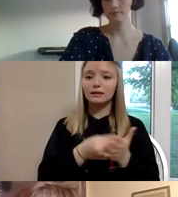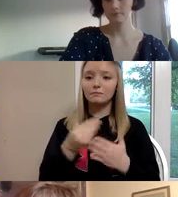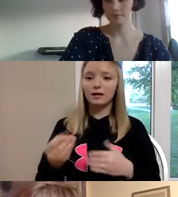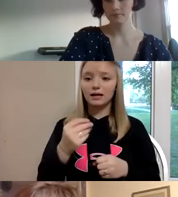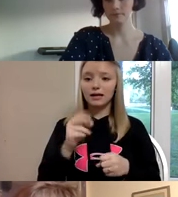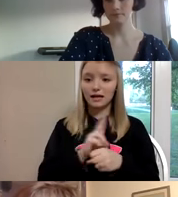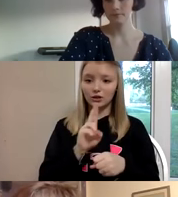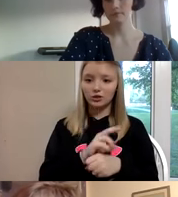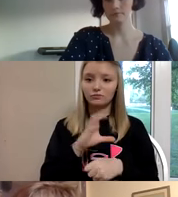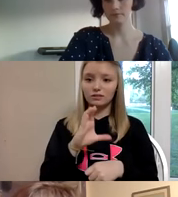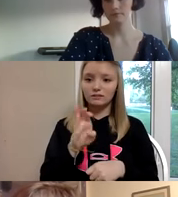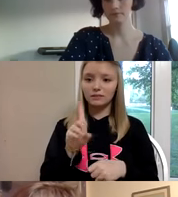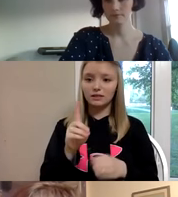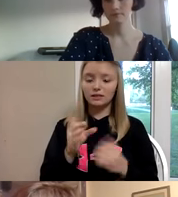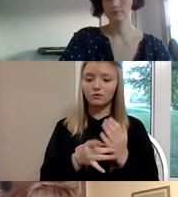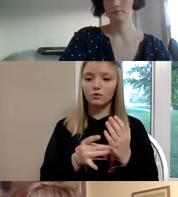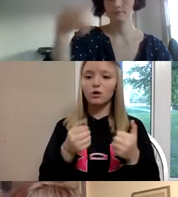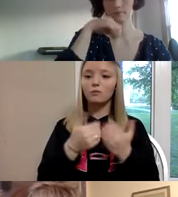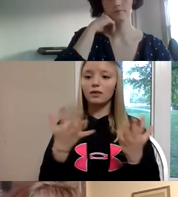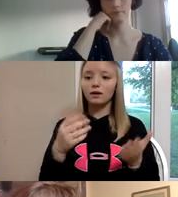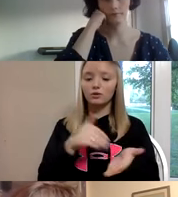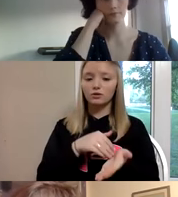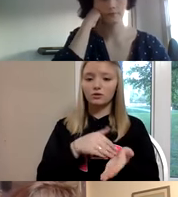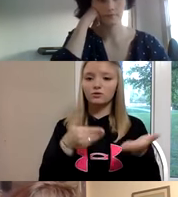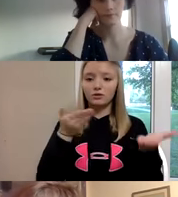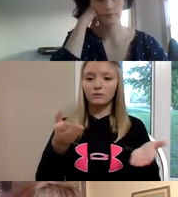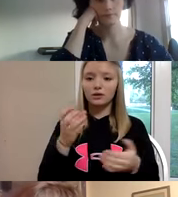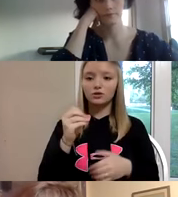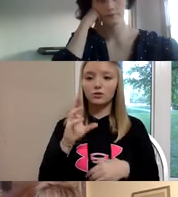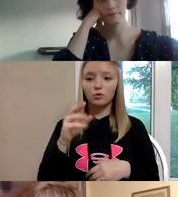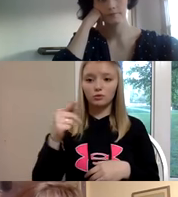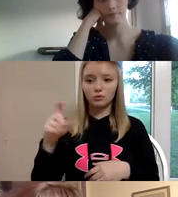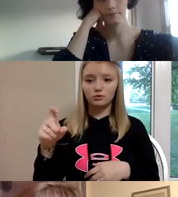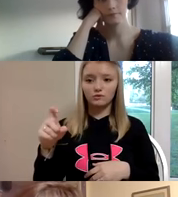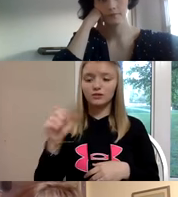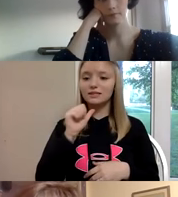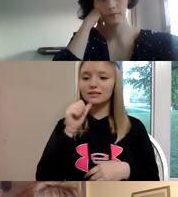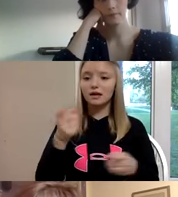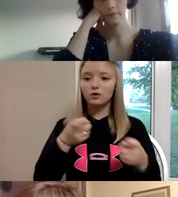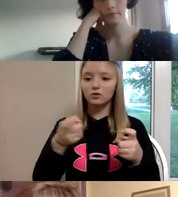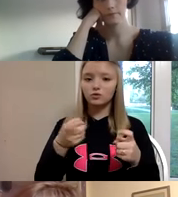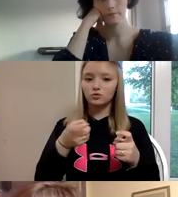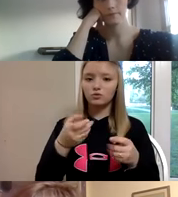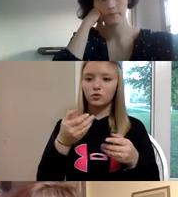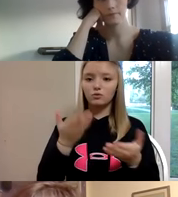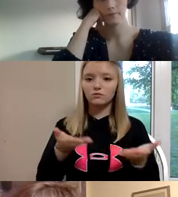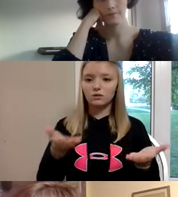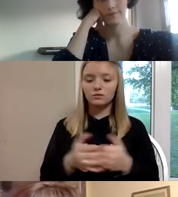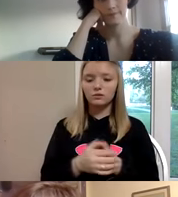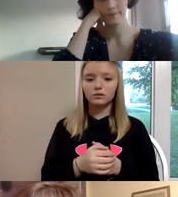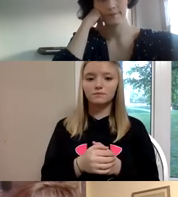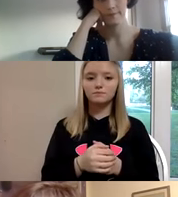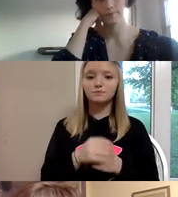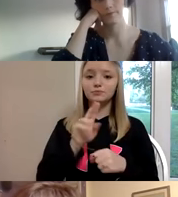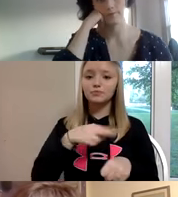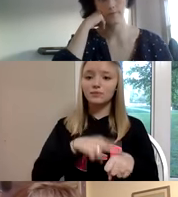doctor's recommendation or without a prescription. It is not a controlled substance. So Nature's Ultra, which